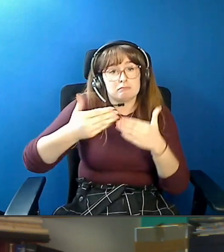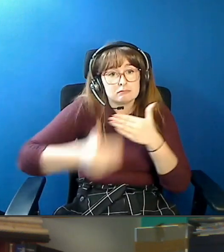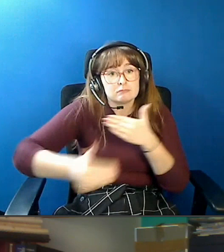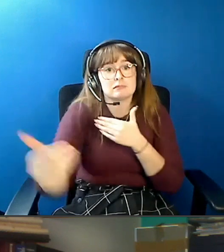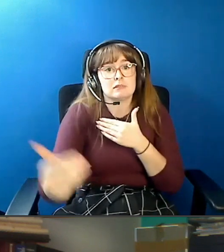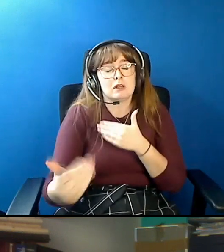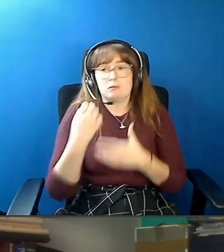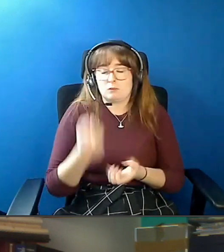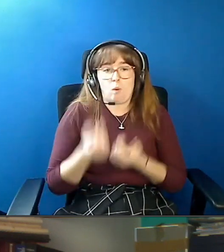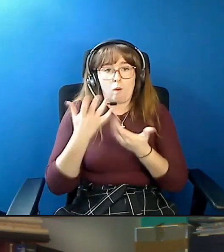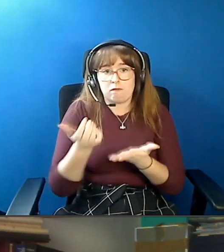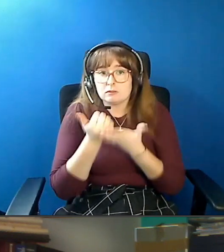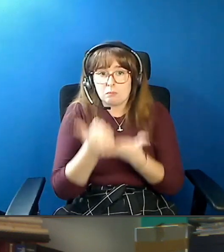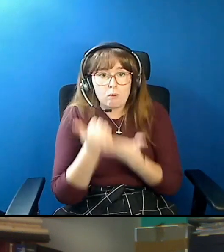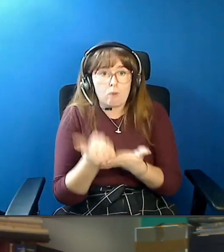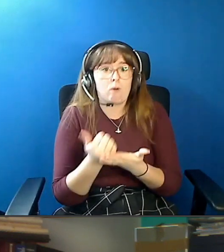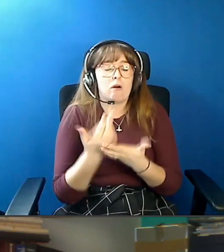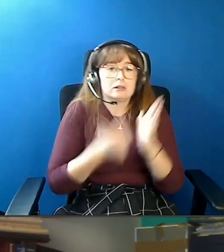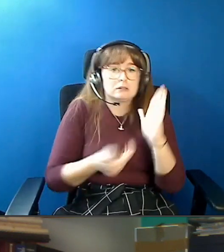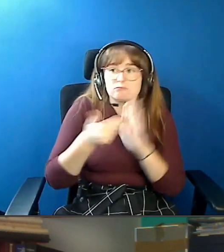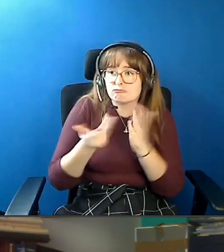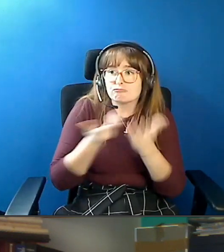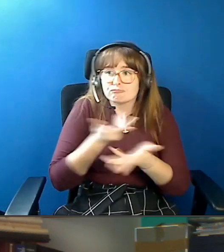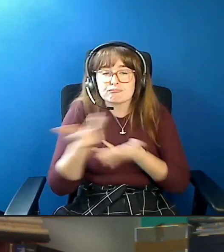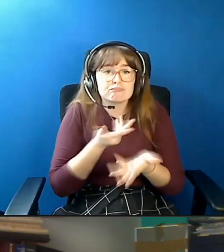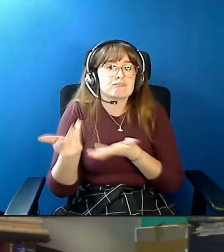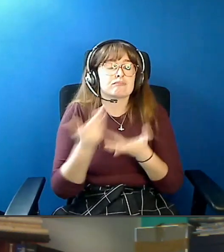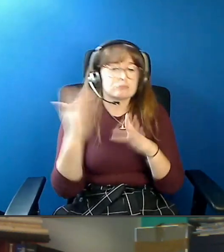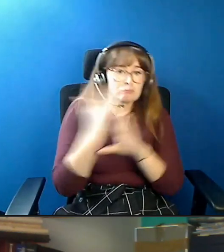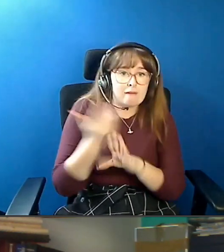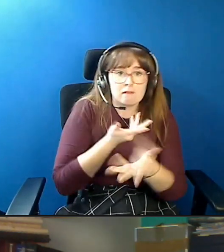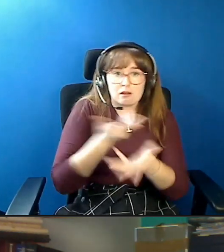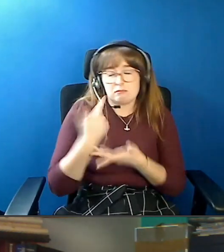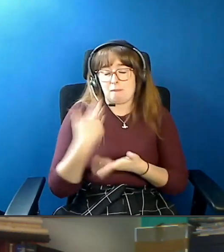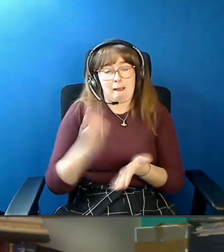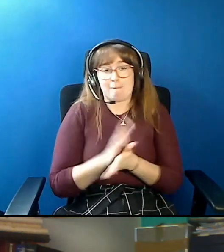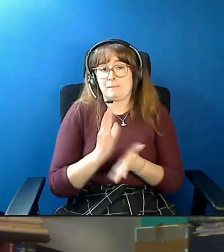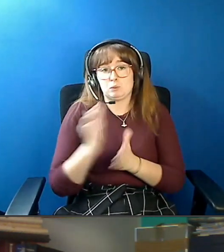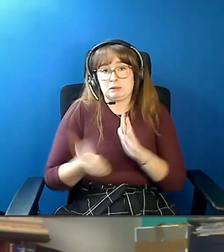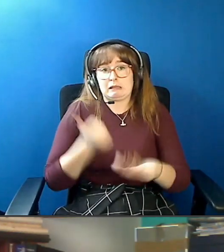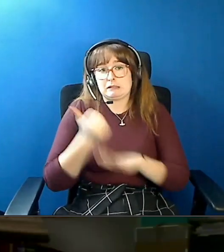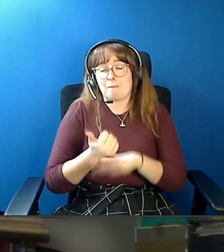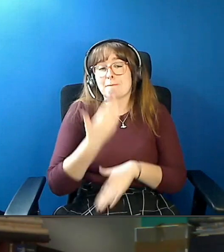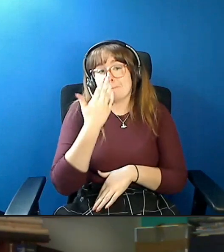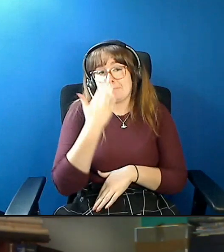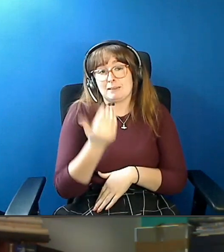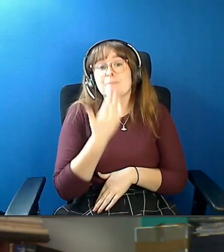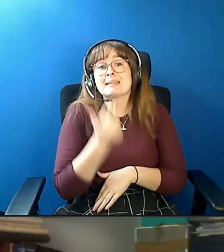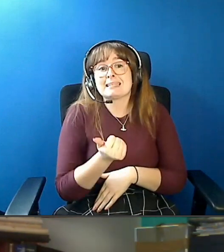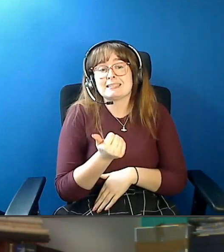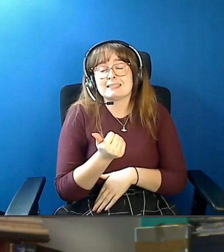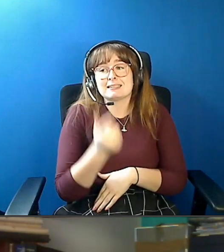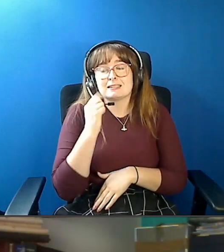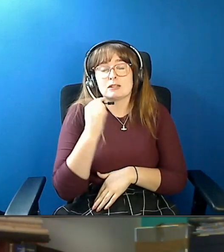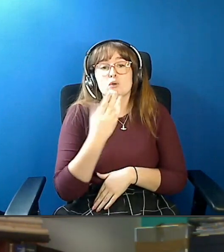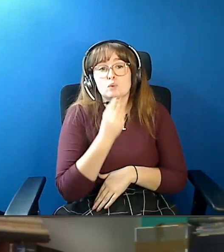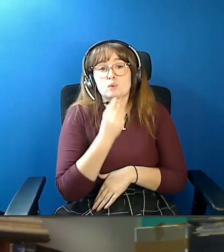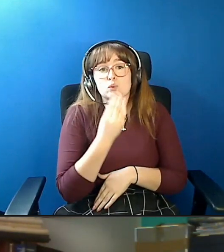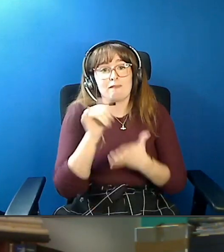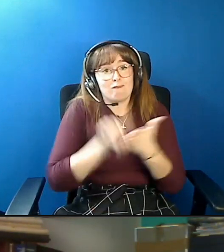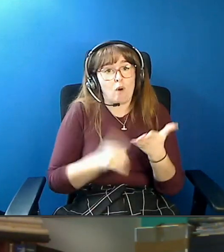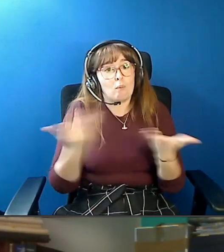of support, an initial conversation, exploratory chat is open. So please do use the form in the chat function. Thank you to Gordon, thank you to